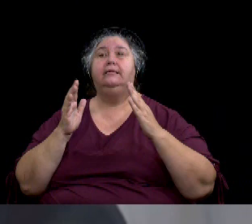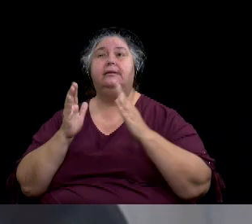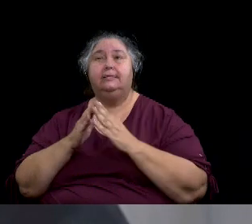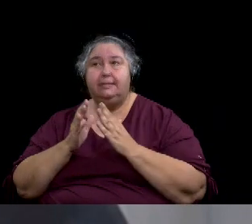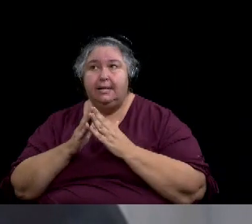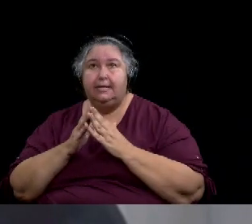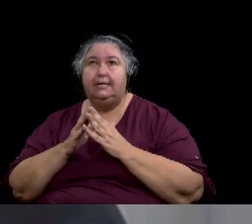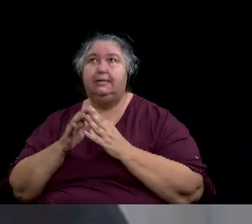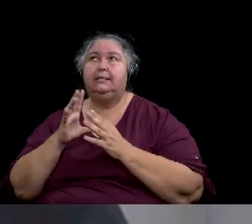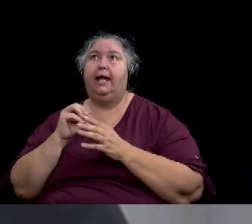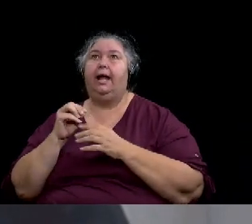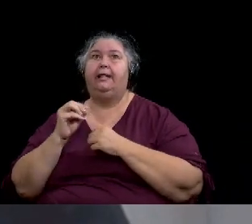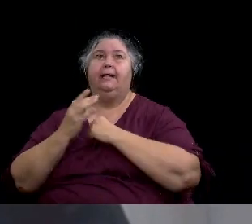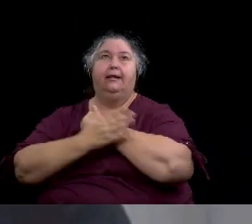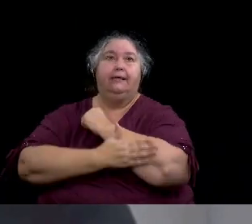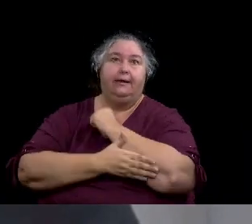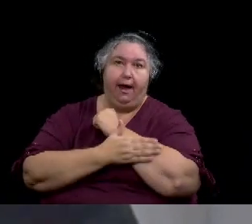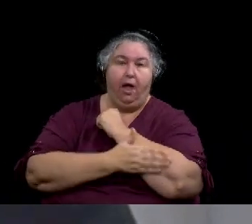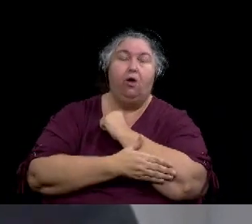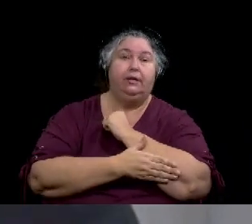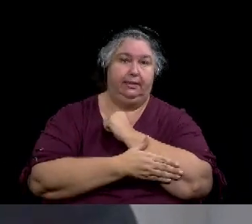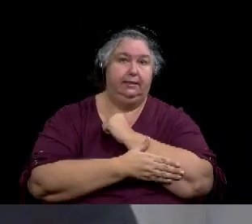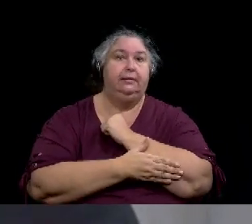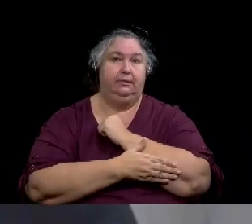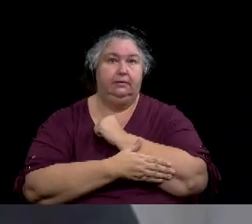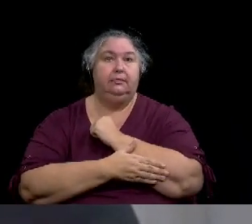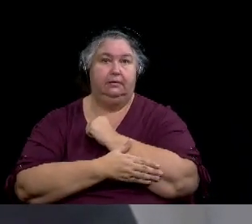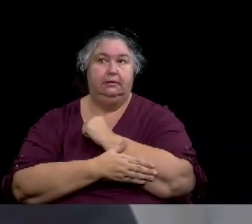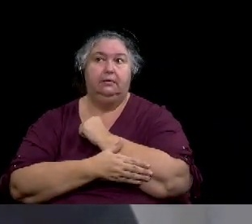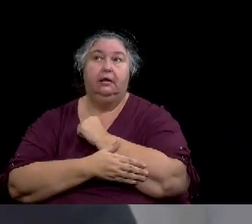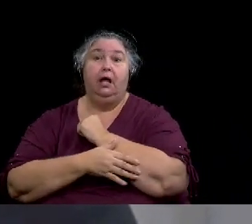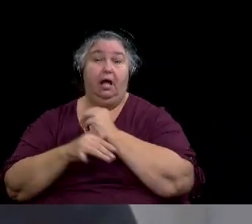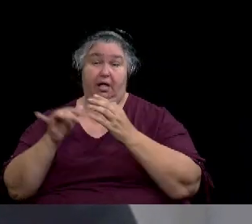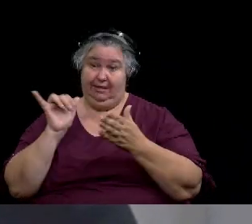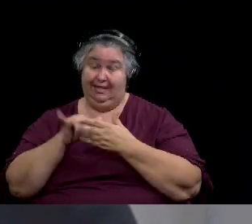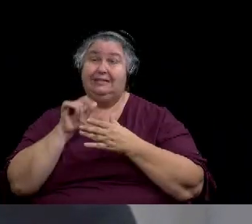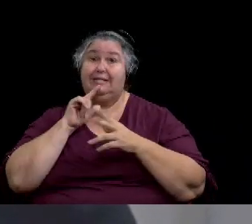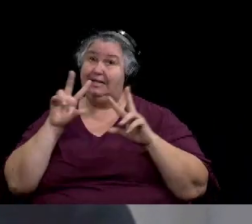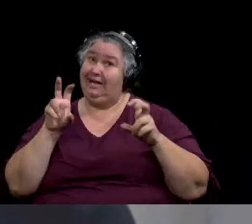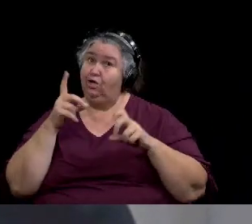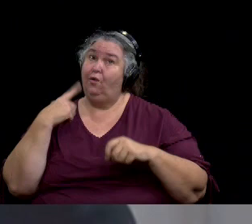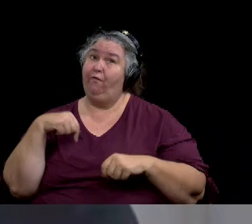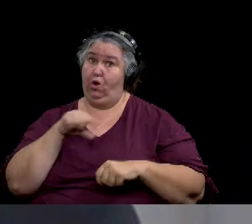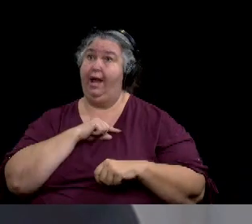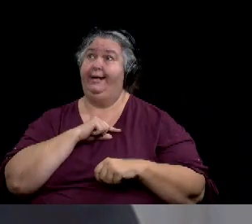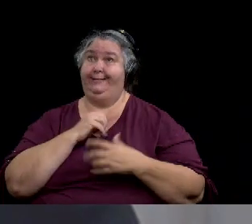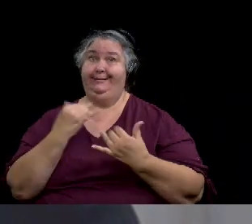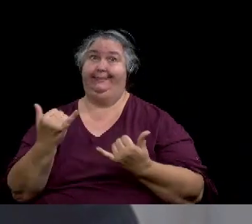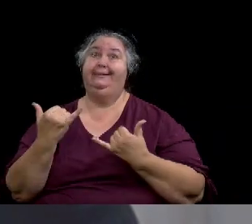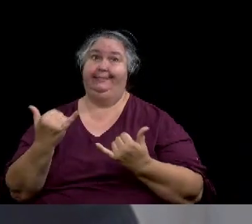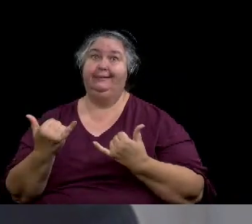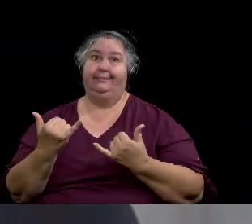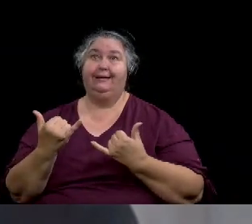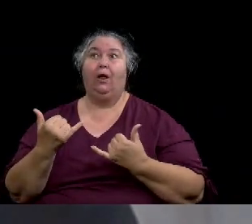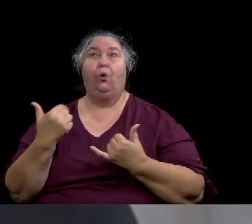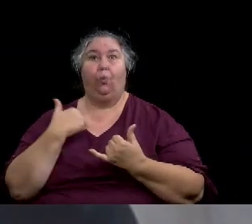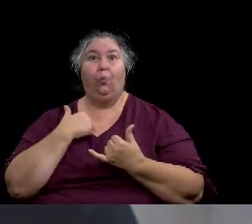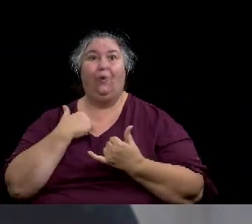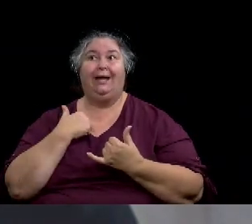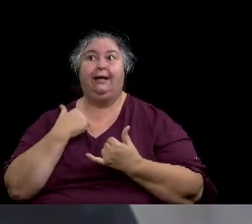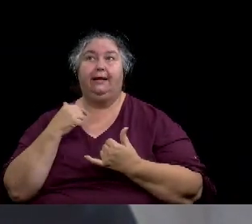this county and the county are going to be, this is a frontline issue for us. And so we are going to